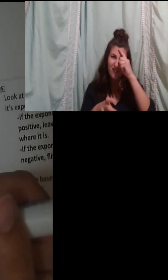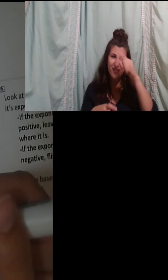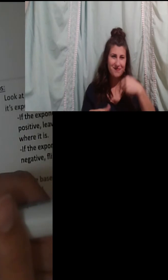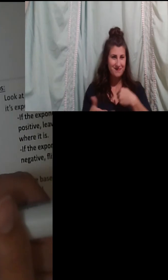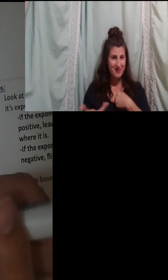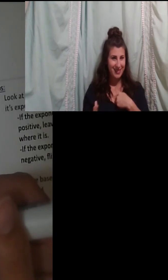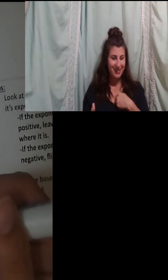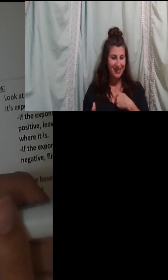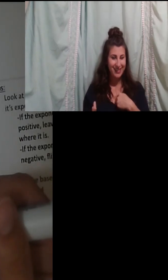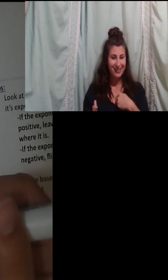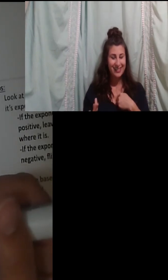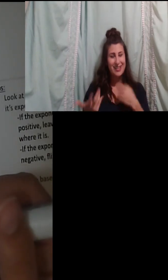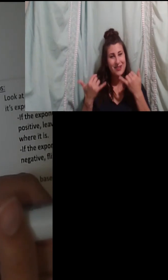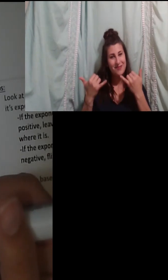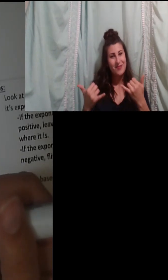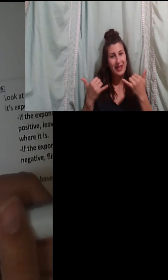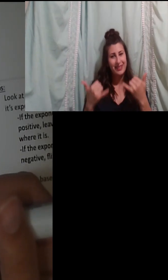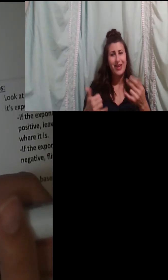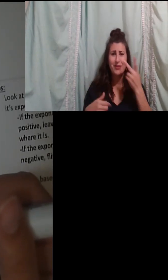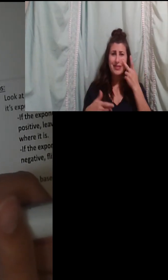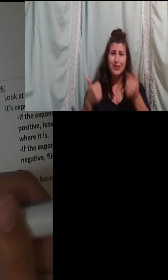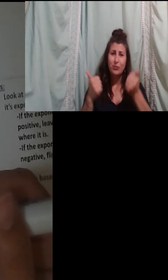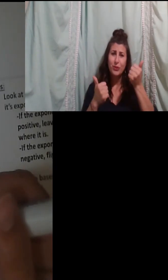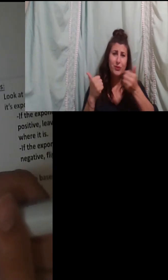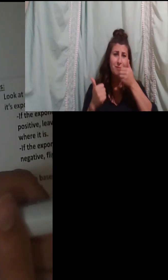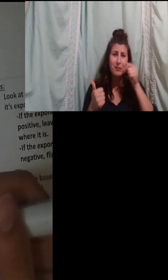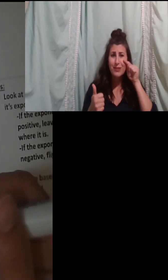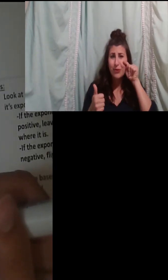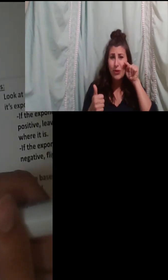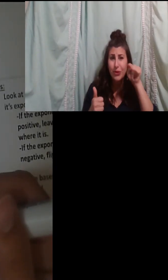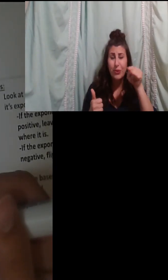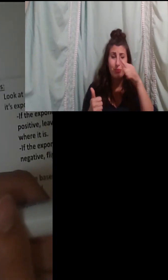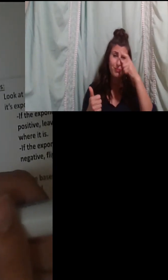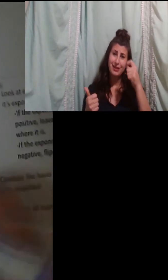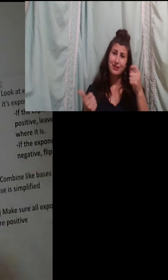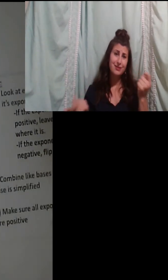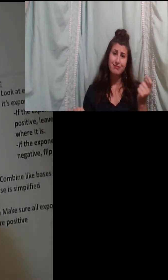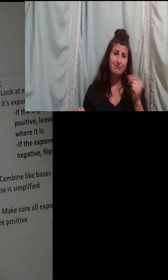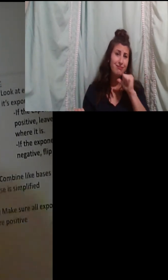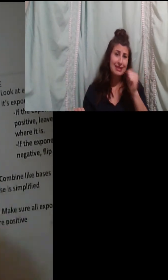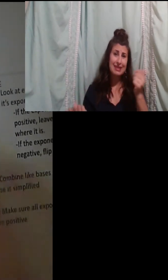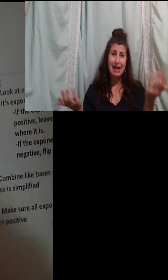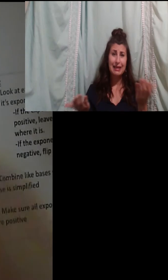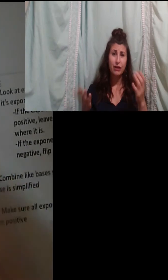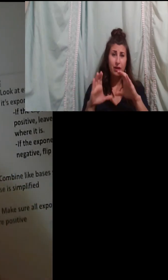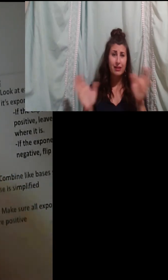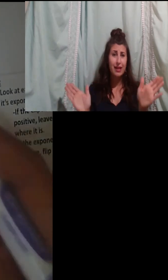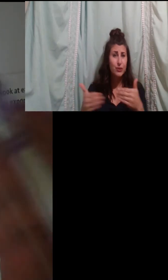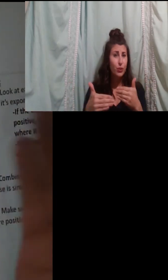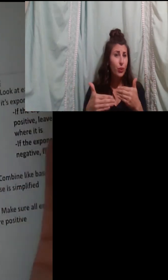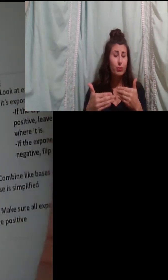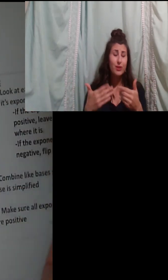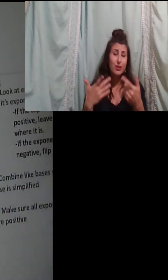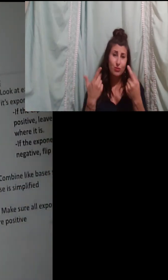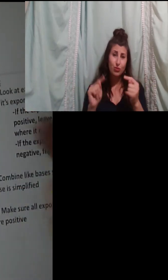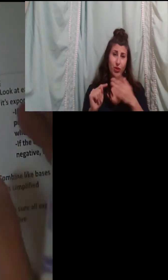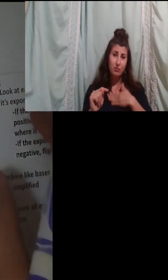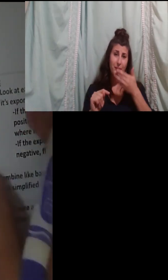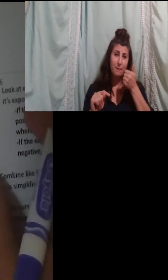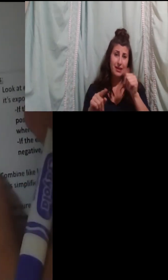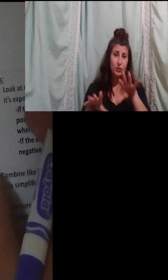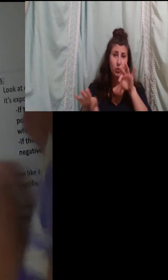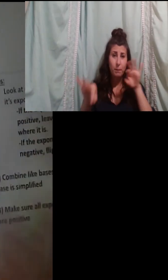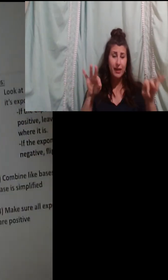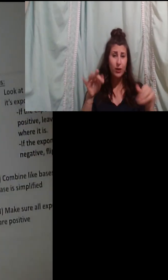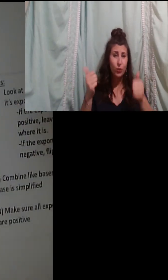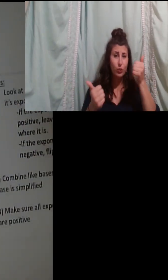like best because I do not have you in a classroom right now. So I'm trying my best to pick different strategies to see what